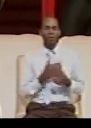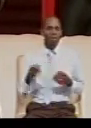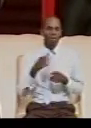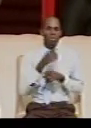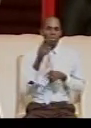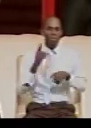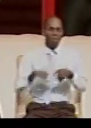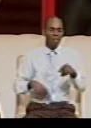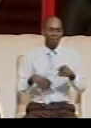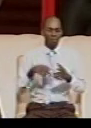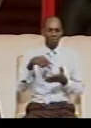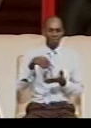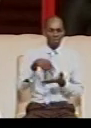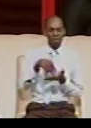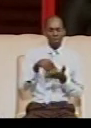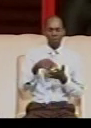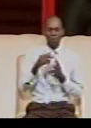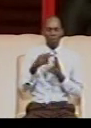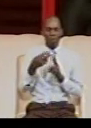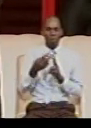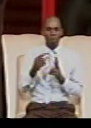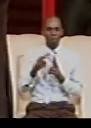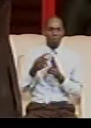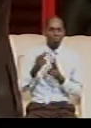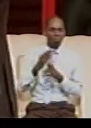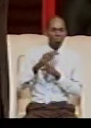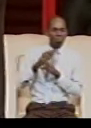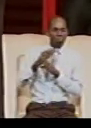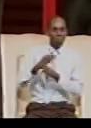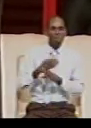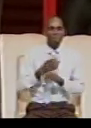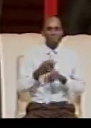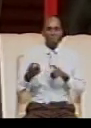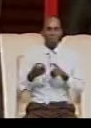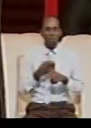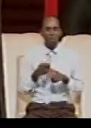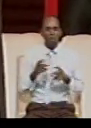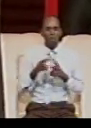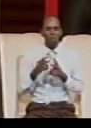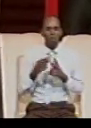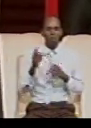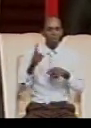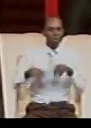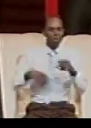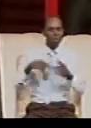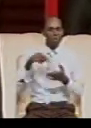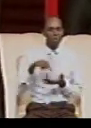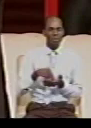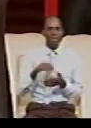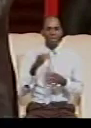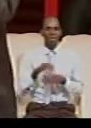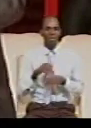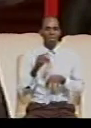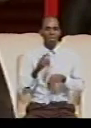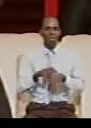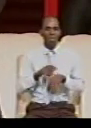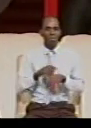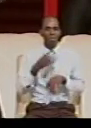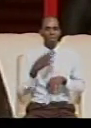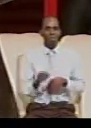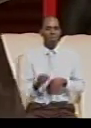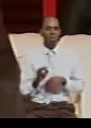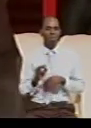withstand persecution, or they cannot stand at the time of temptation, and